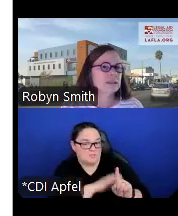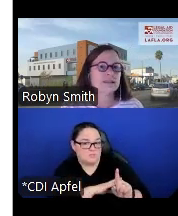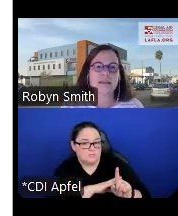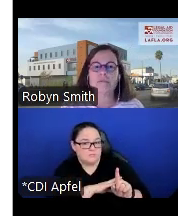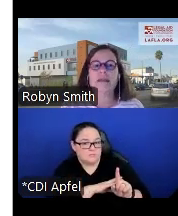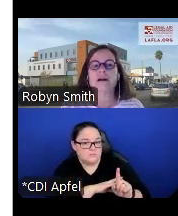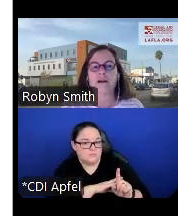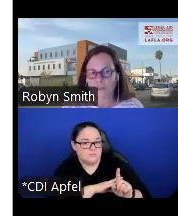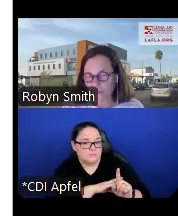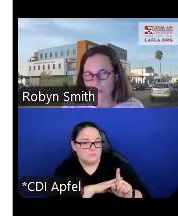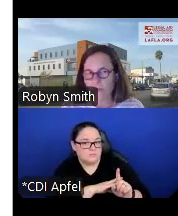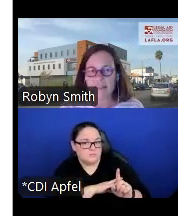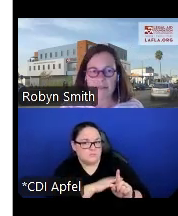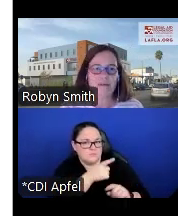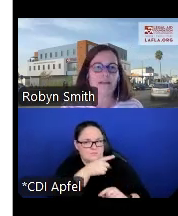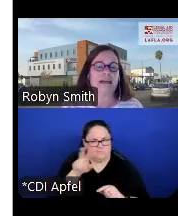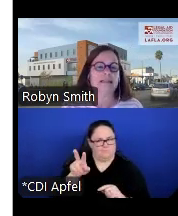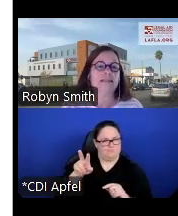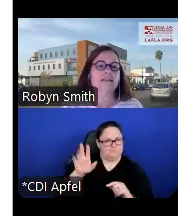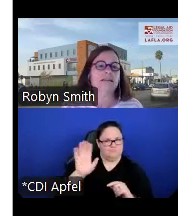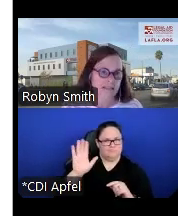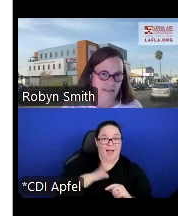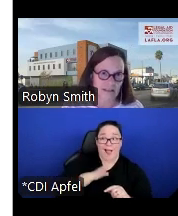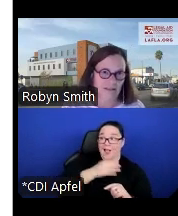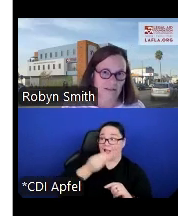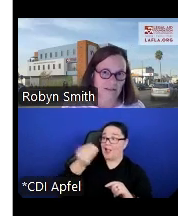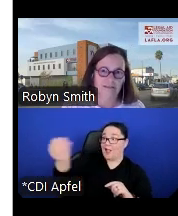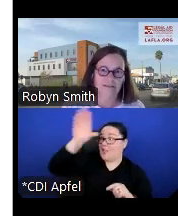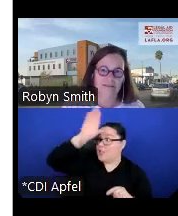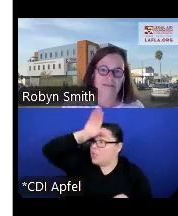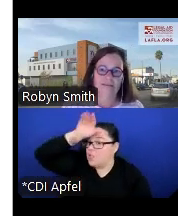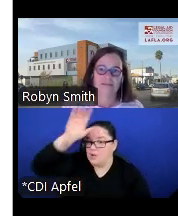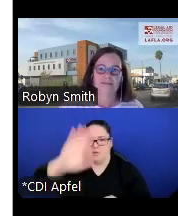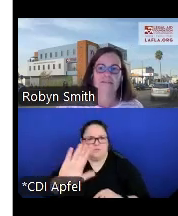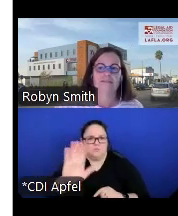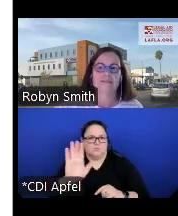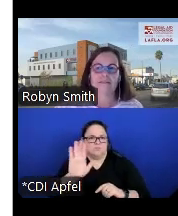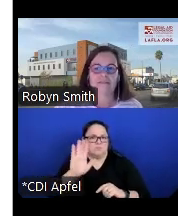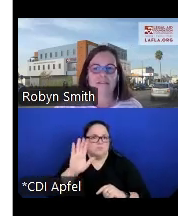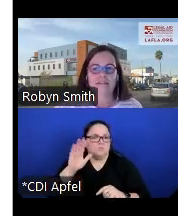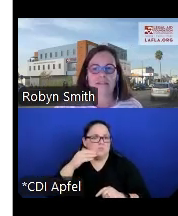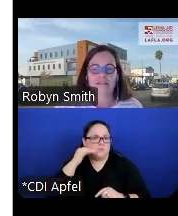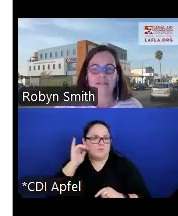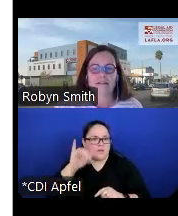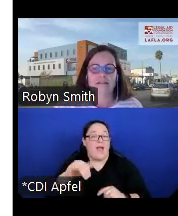don't give it to them. That also is something that is illegal.